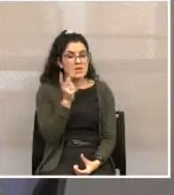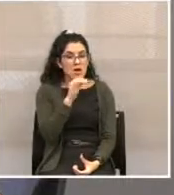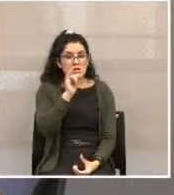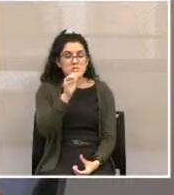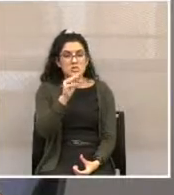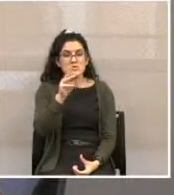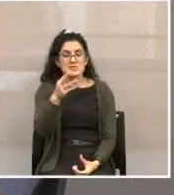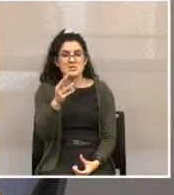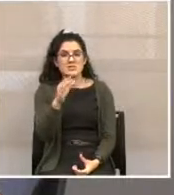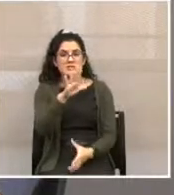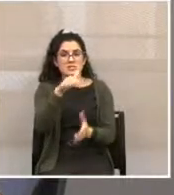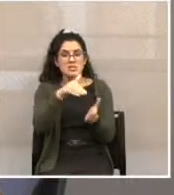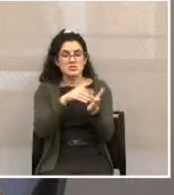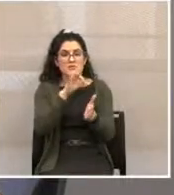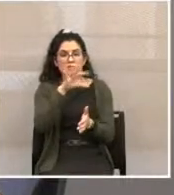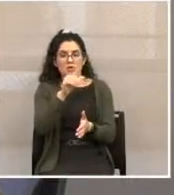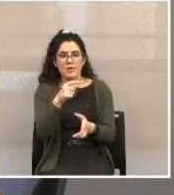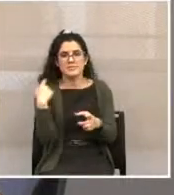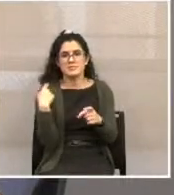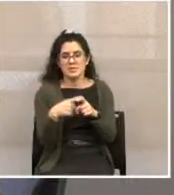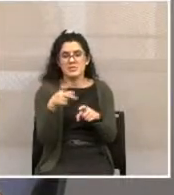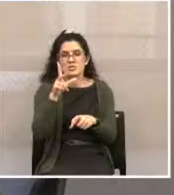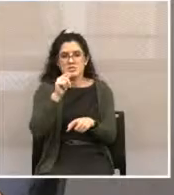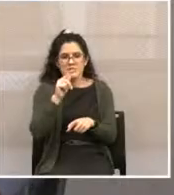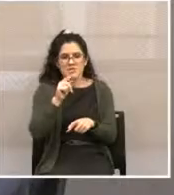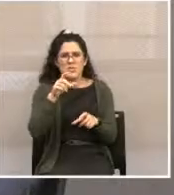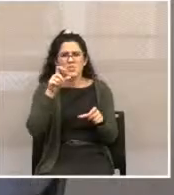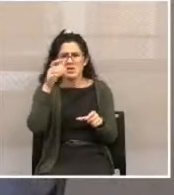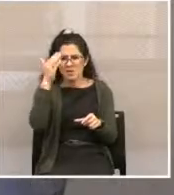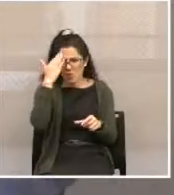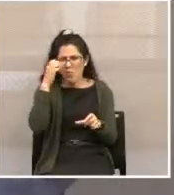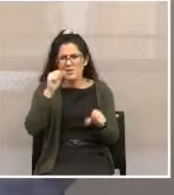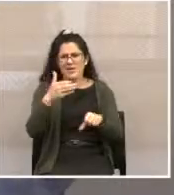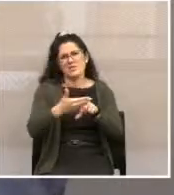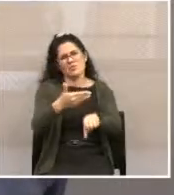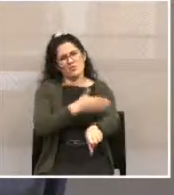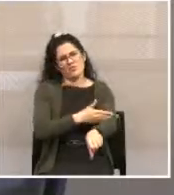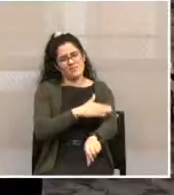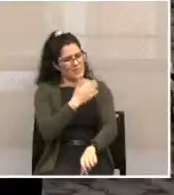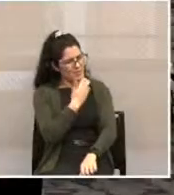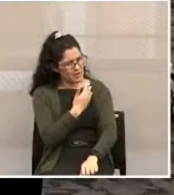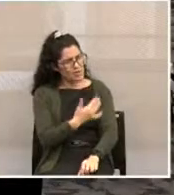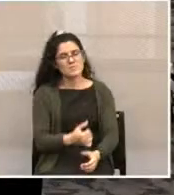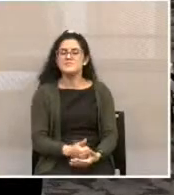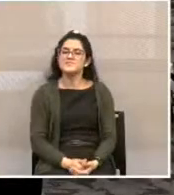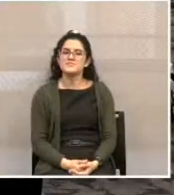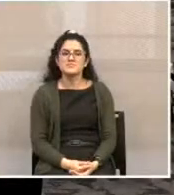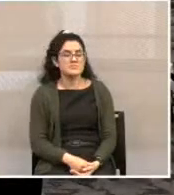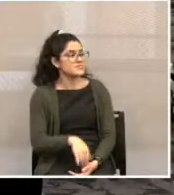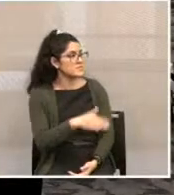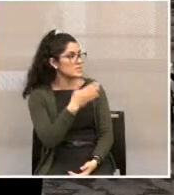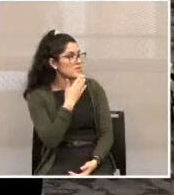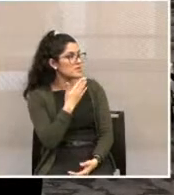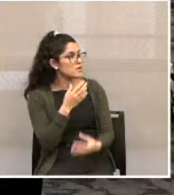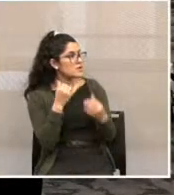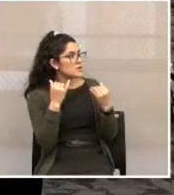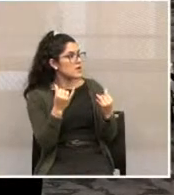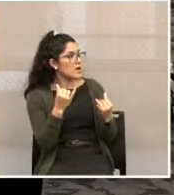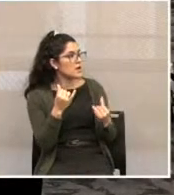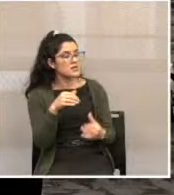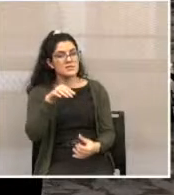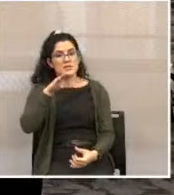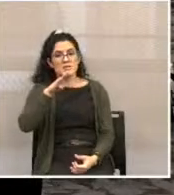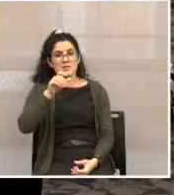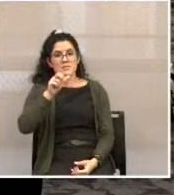in Central Florida in Spanish language. We know we can do better. Thank you. I yield back. Thank you. The gentleman yields back. At this time, the chair recognizes Ms.